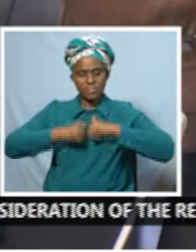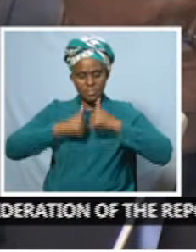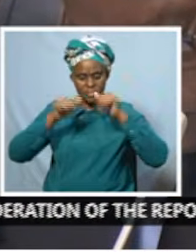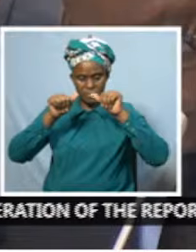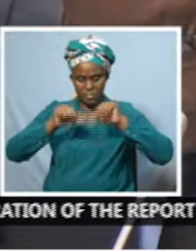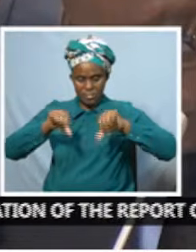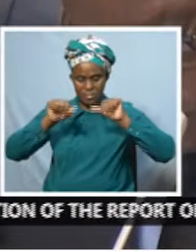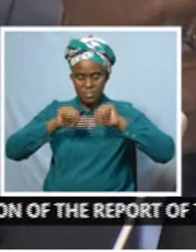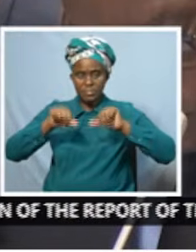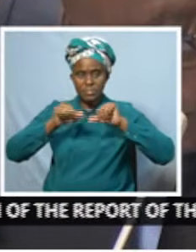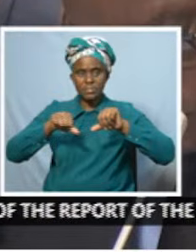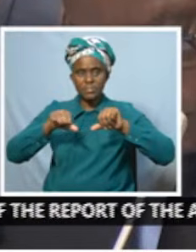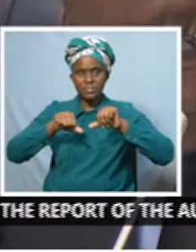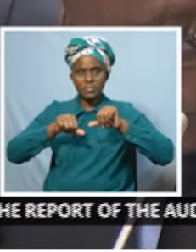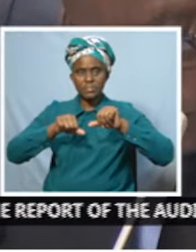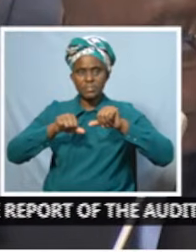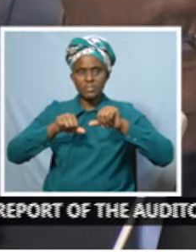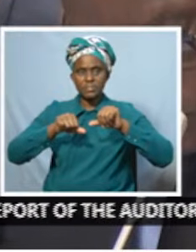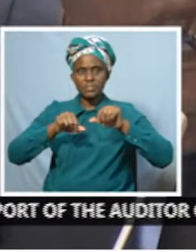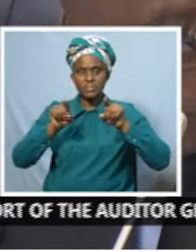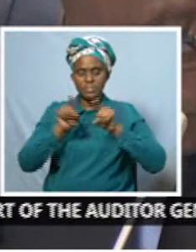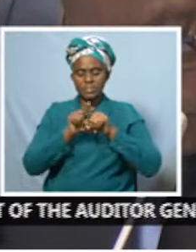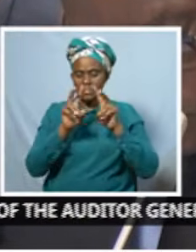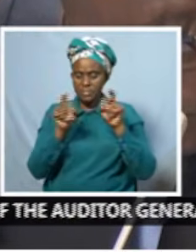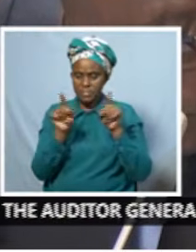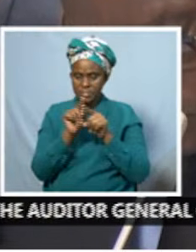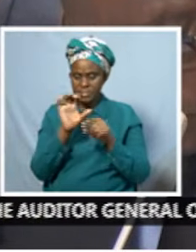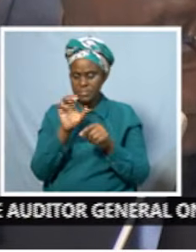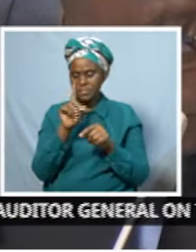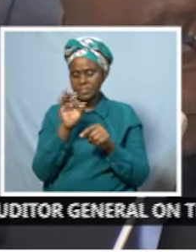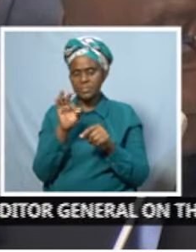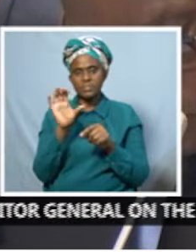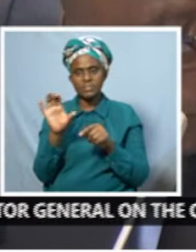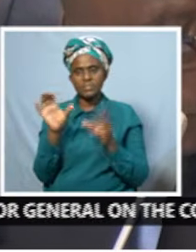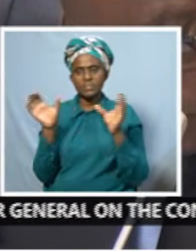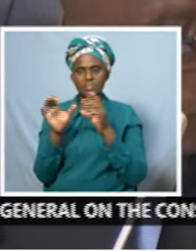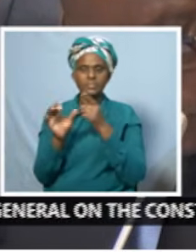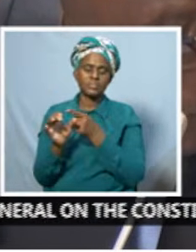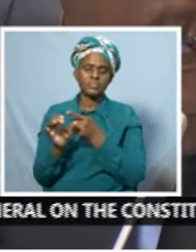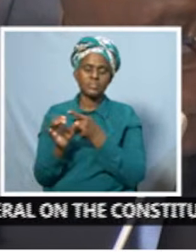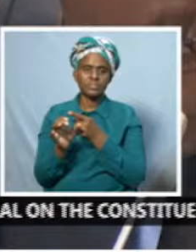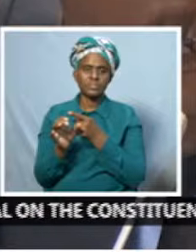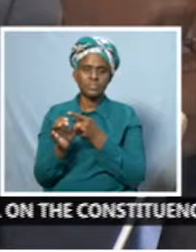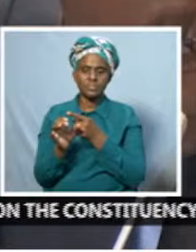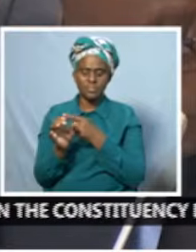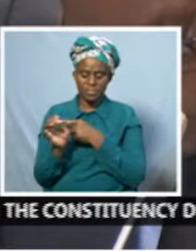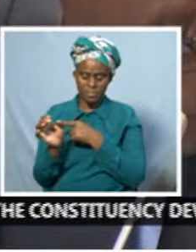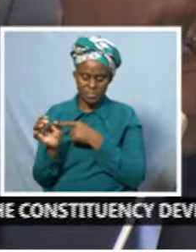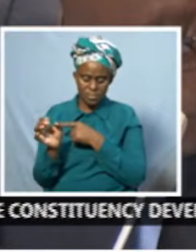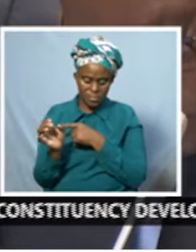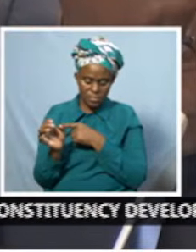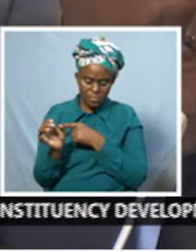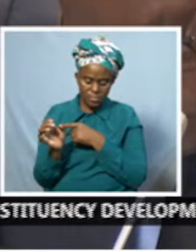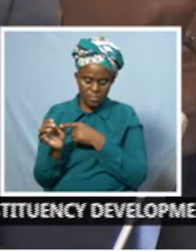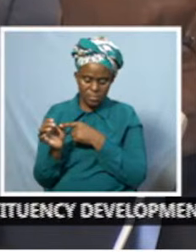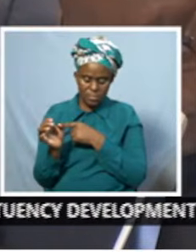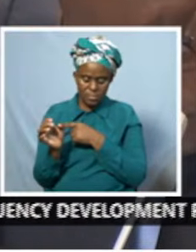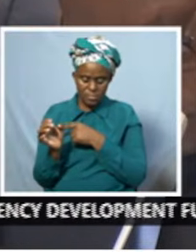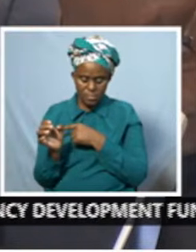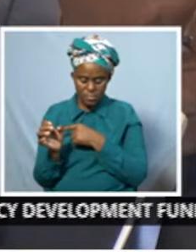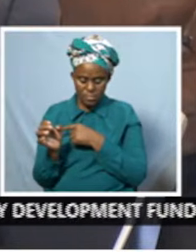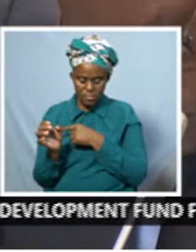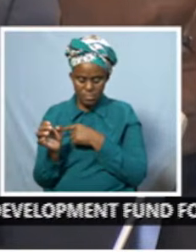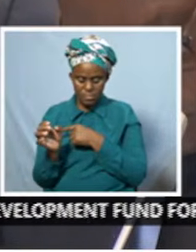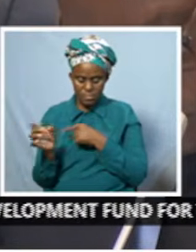desk appraisal and vetting as a CDFC committee. So when we